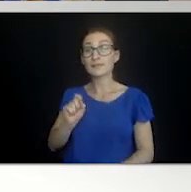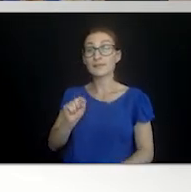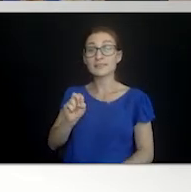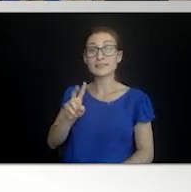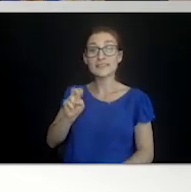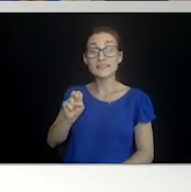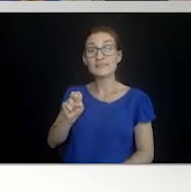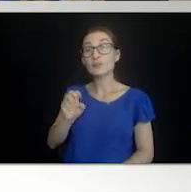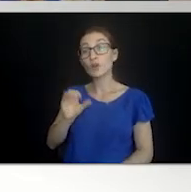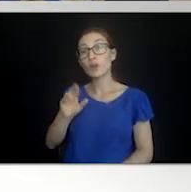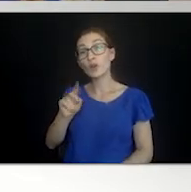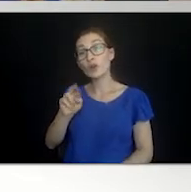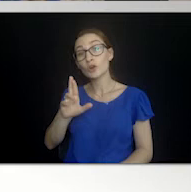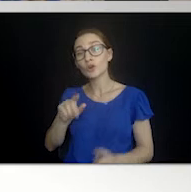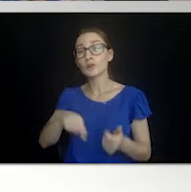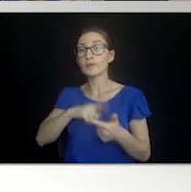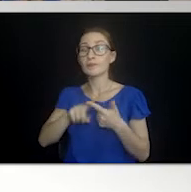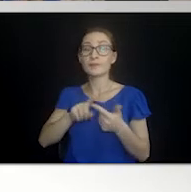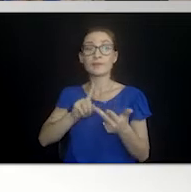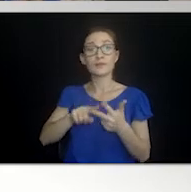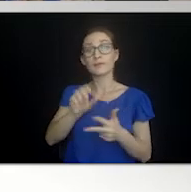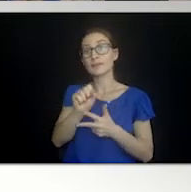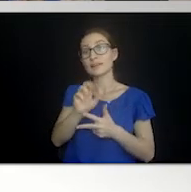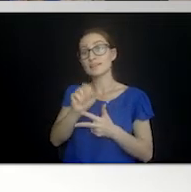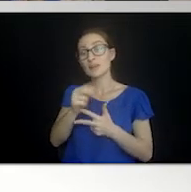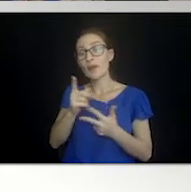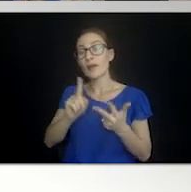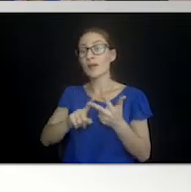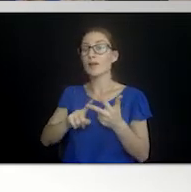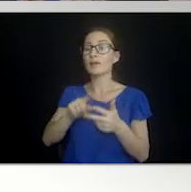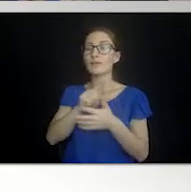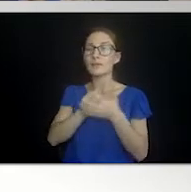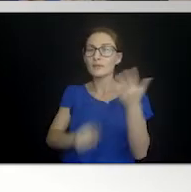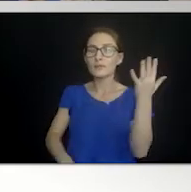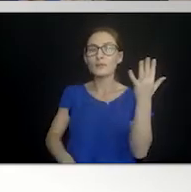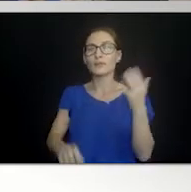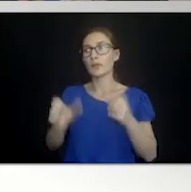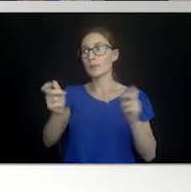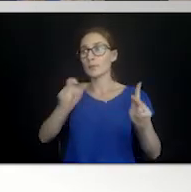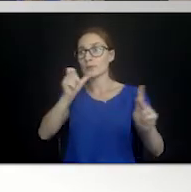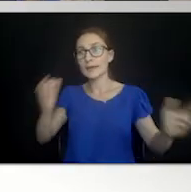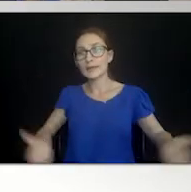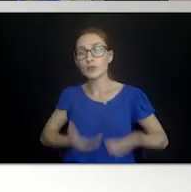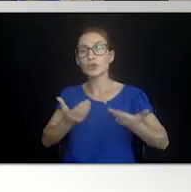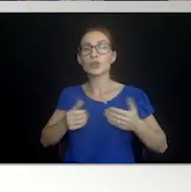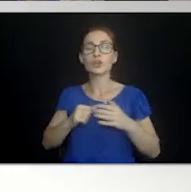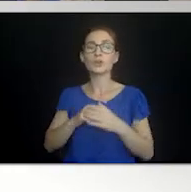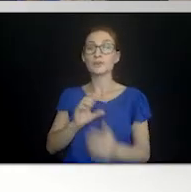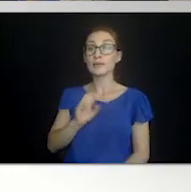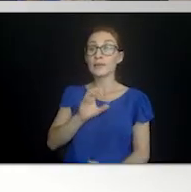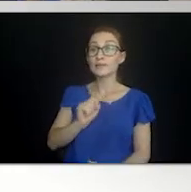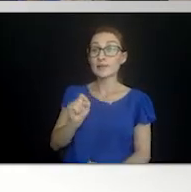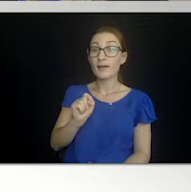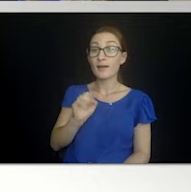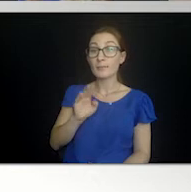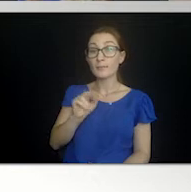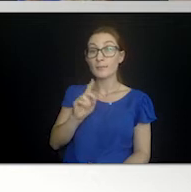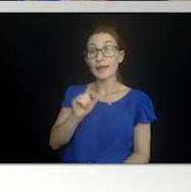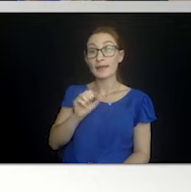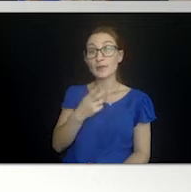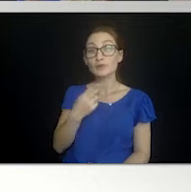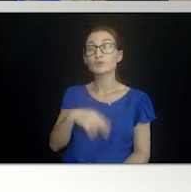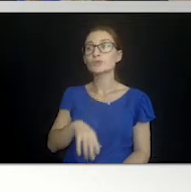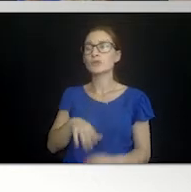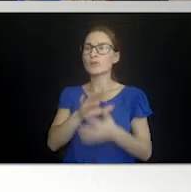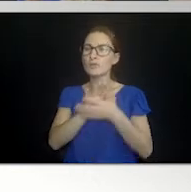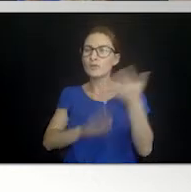Carter, Ven Sequenzio, Sarah Sequenzio, and others who are not here. Sue Wattell, Scott Badish, and many, many other